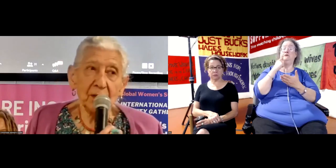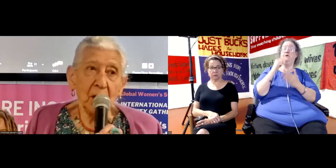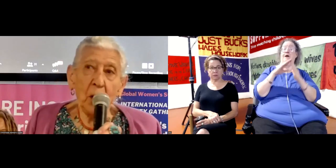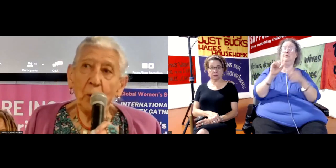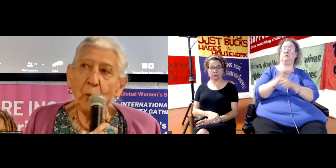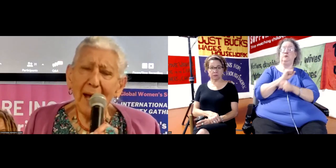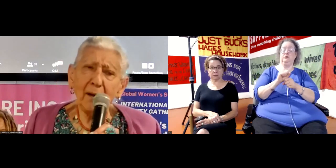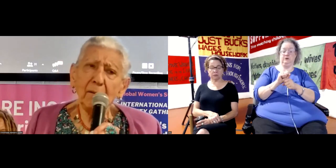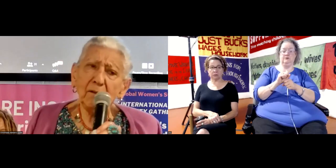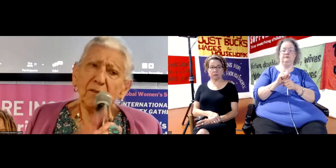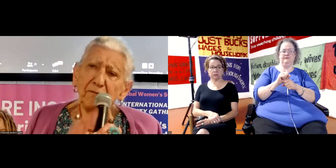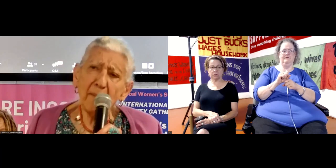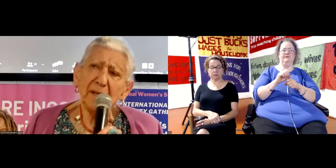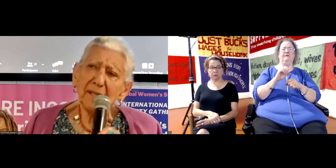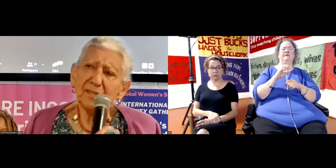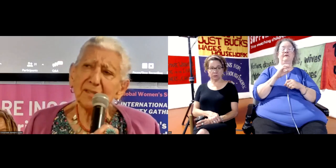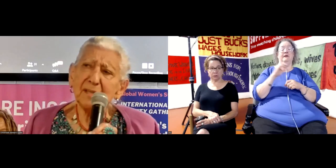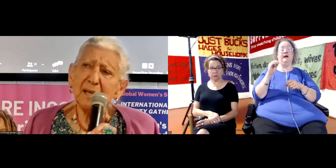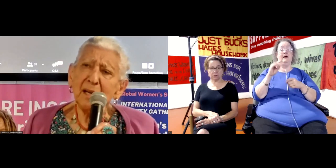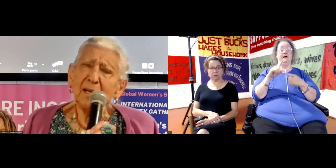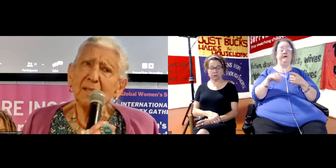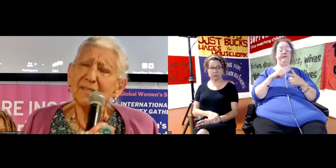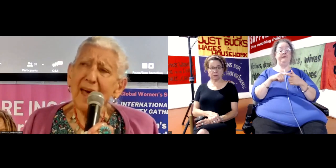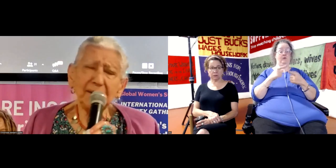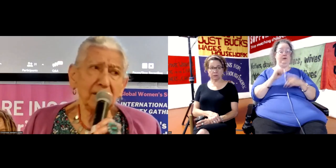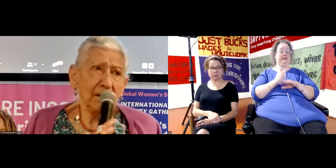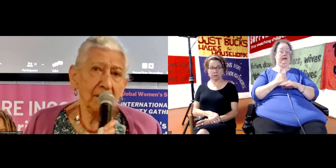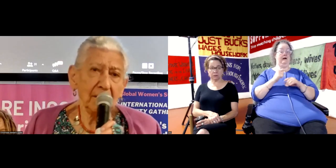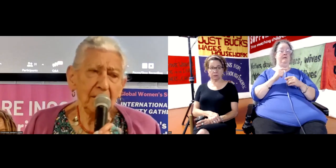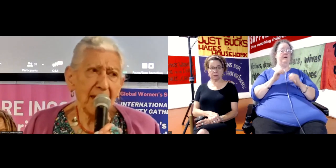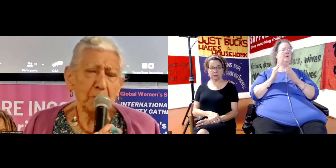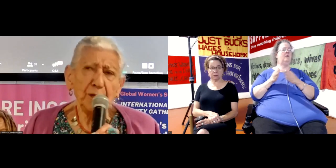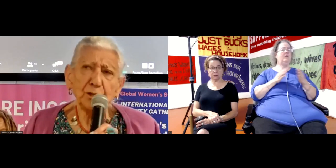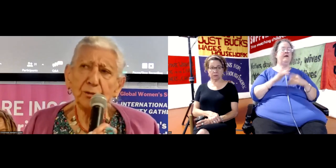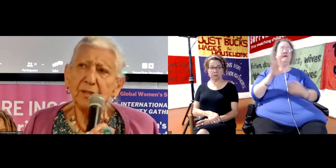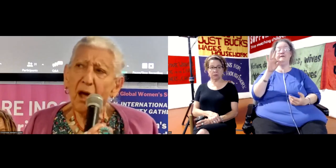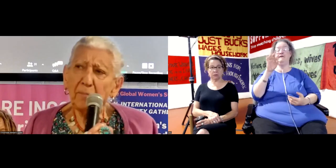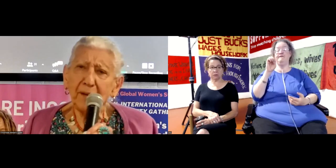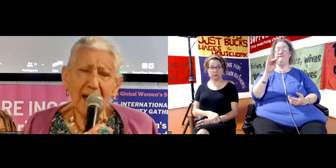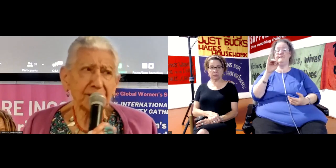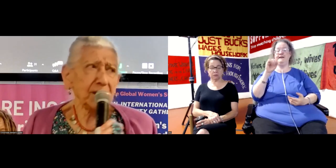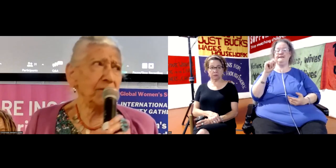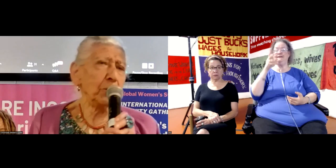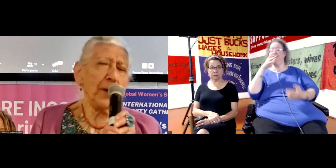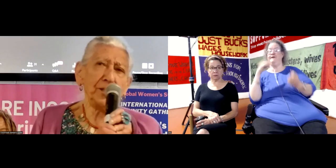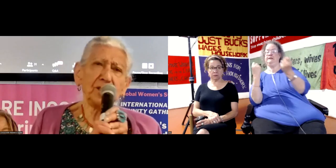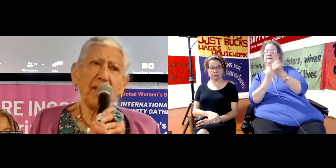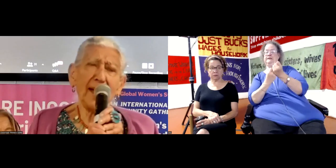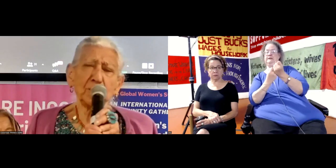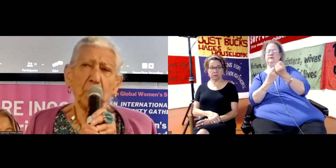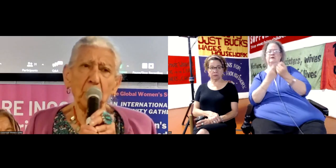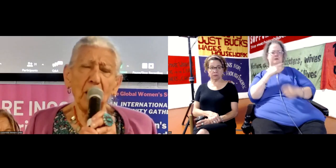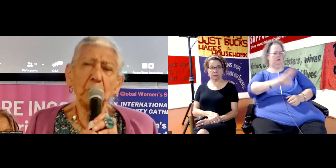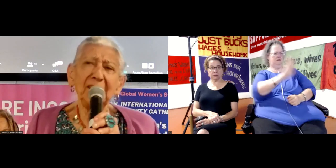situation where the feminists said that we should not be asking for wages